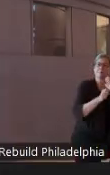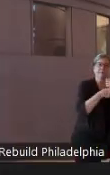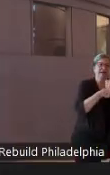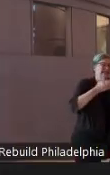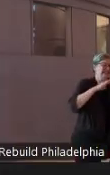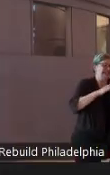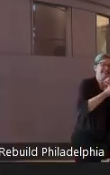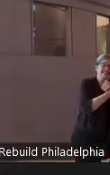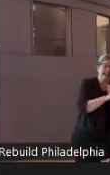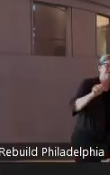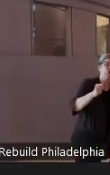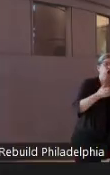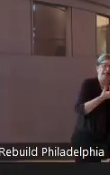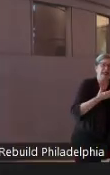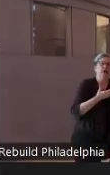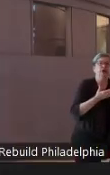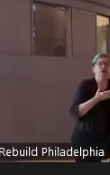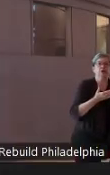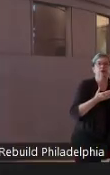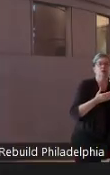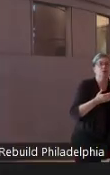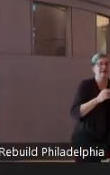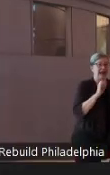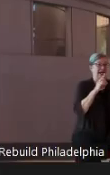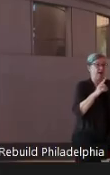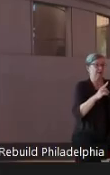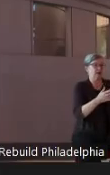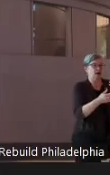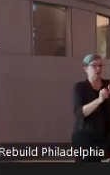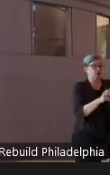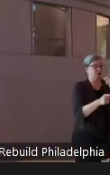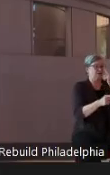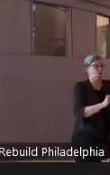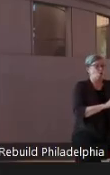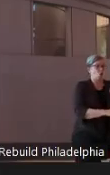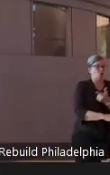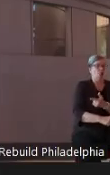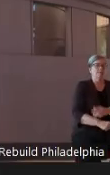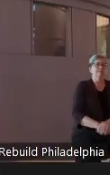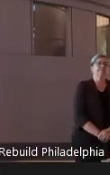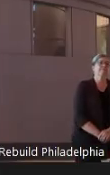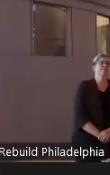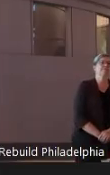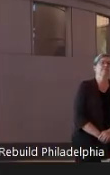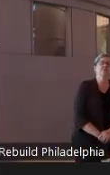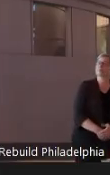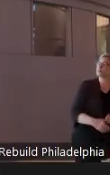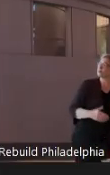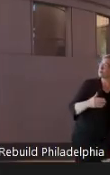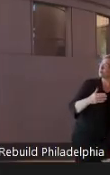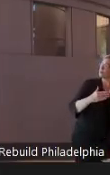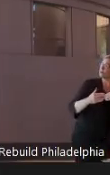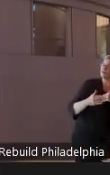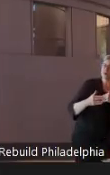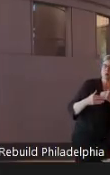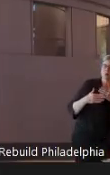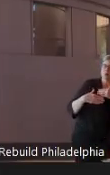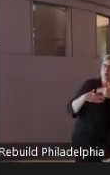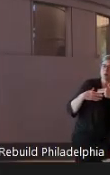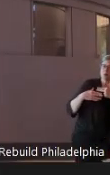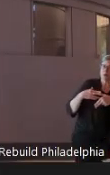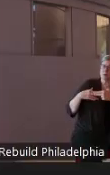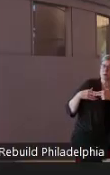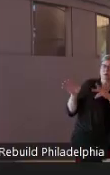greener space for all residents with economic opportunity for all. Before I go to our next slide and talk